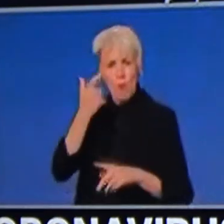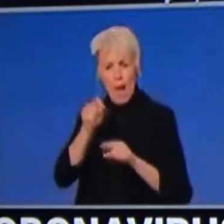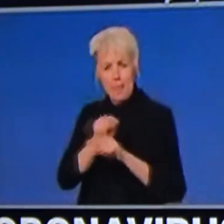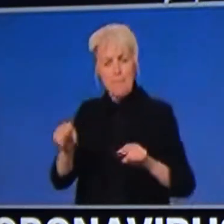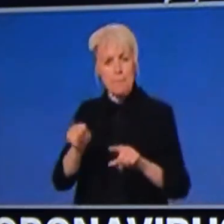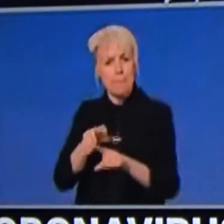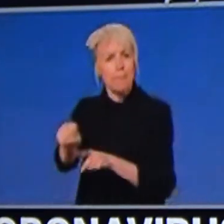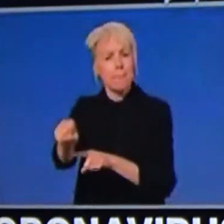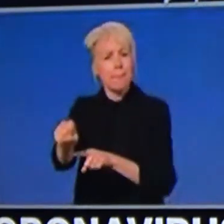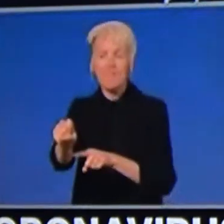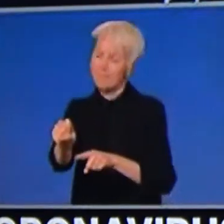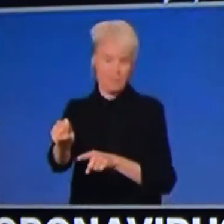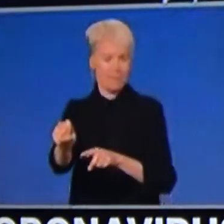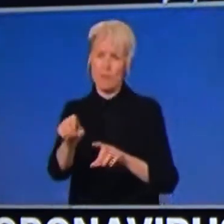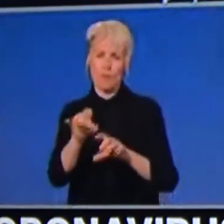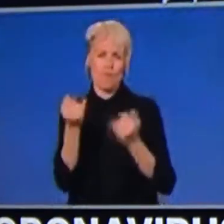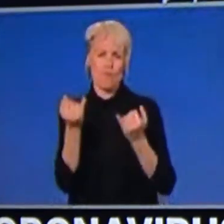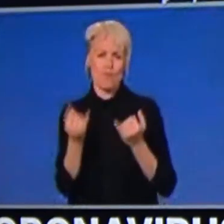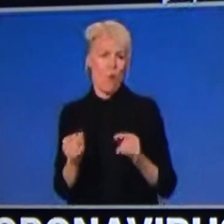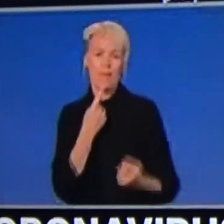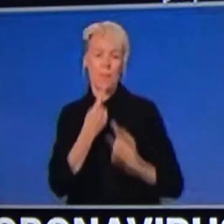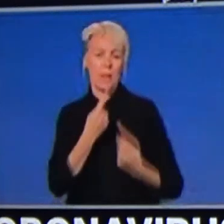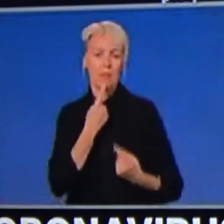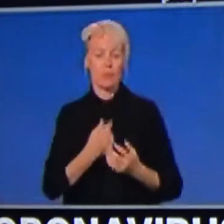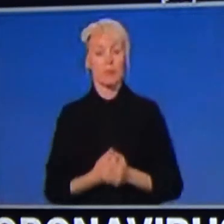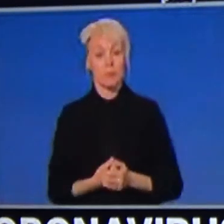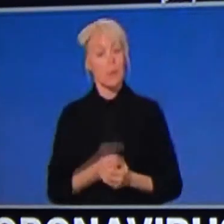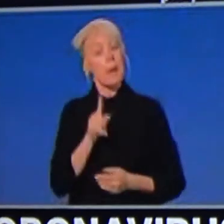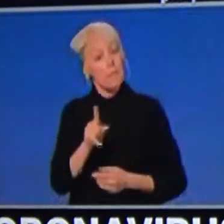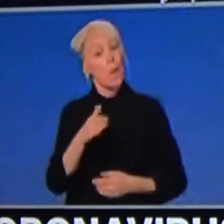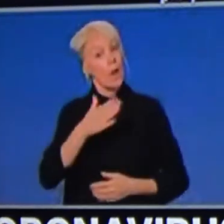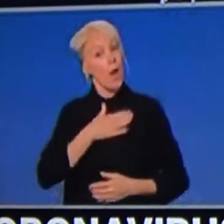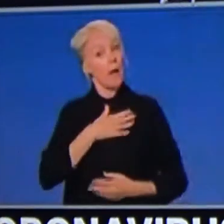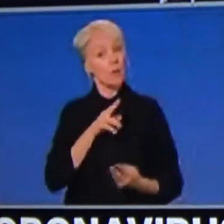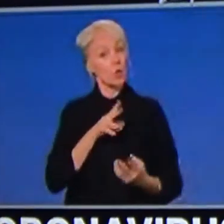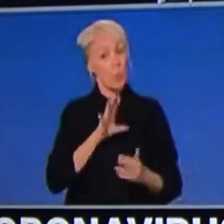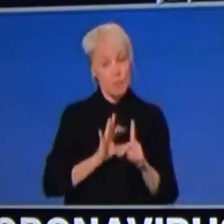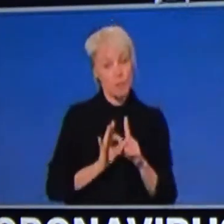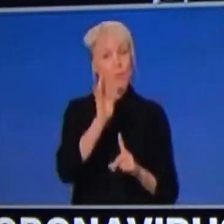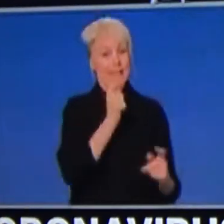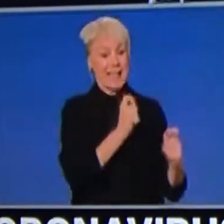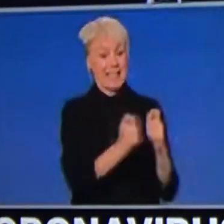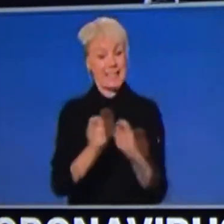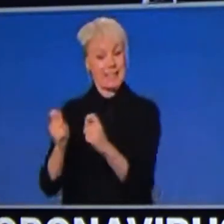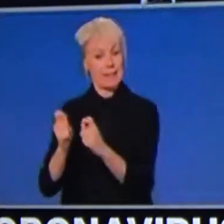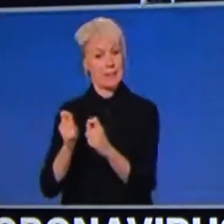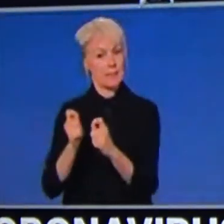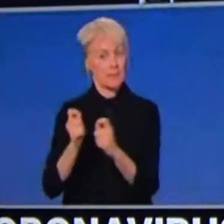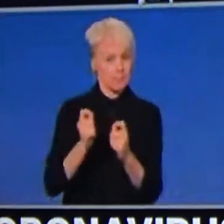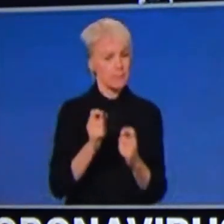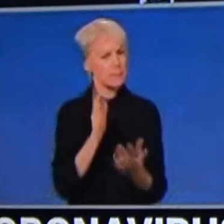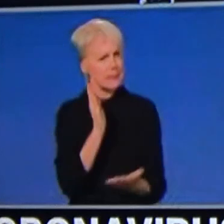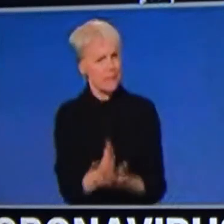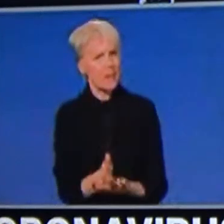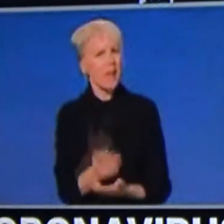our testing and surveillance, and that's the reason we want to put broader surveillance in before we relax our measures. But I think that estimate is likely